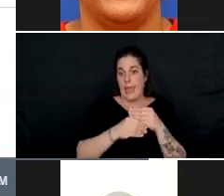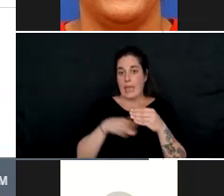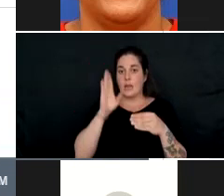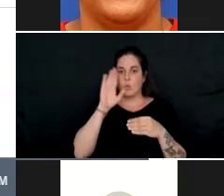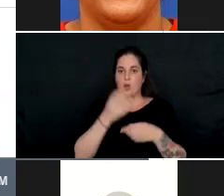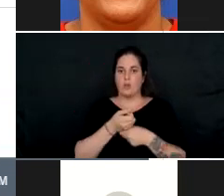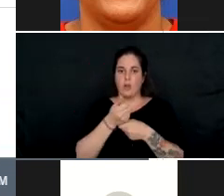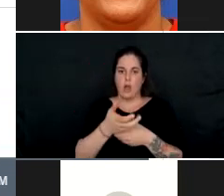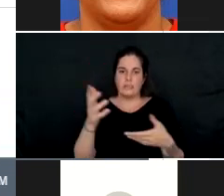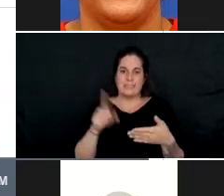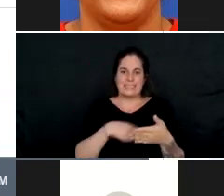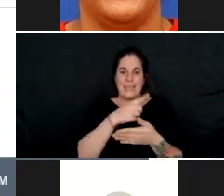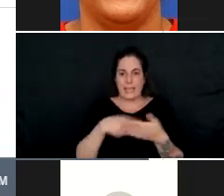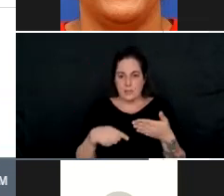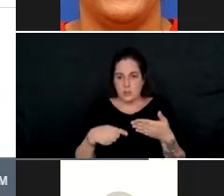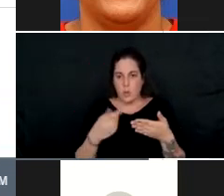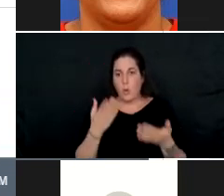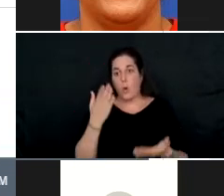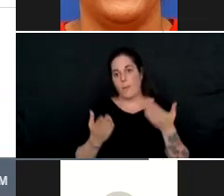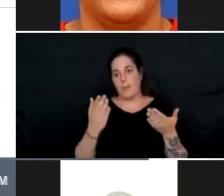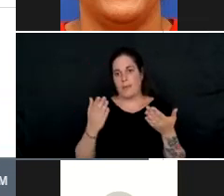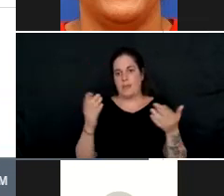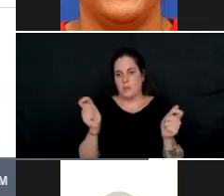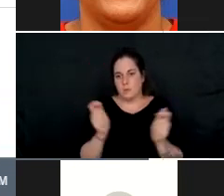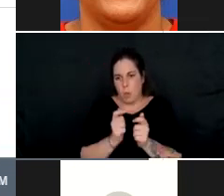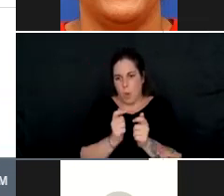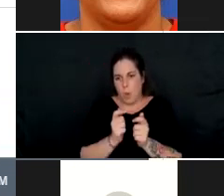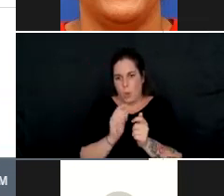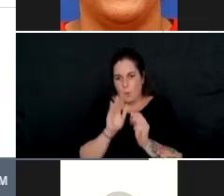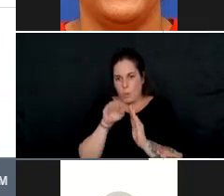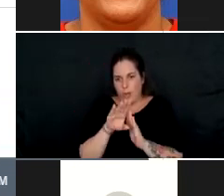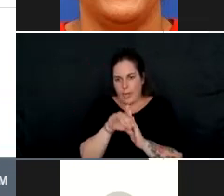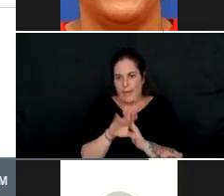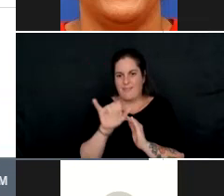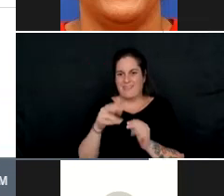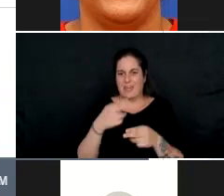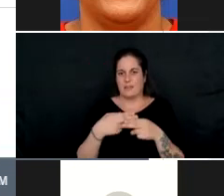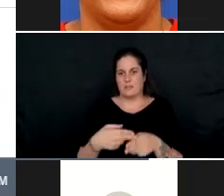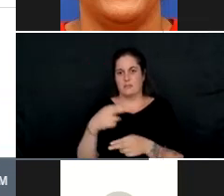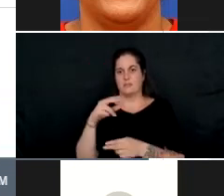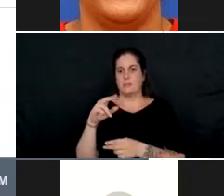or make a smaller wave, and we call that destructive interference. Okay.